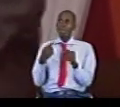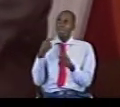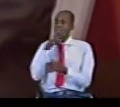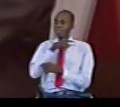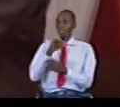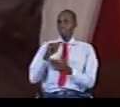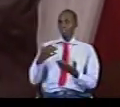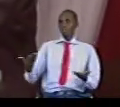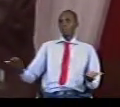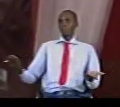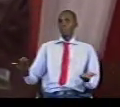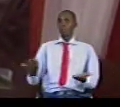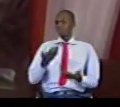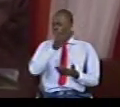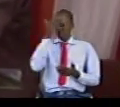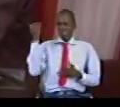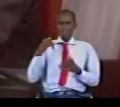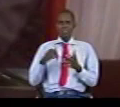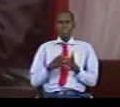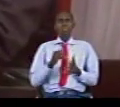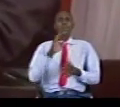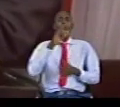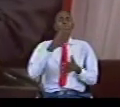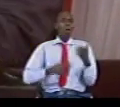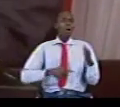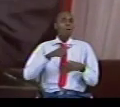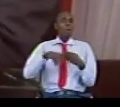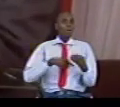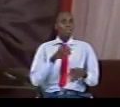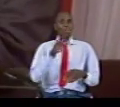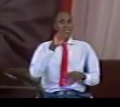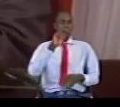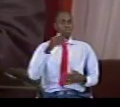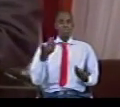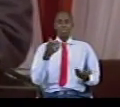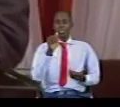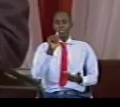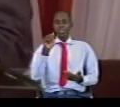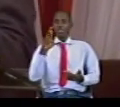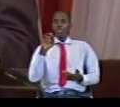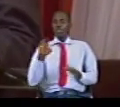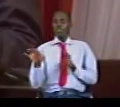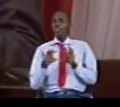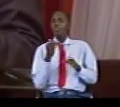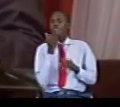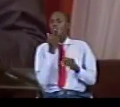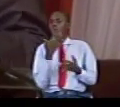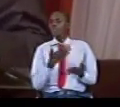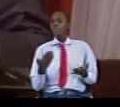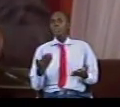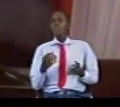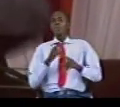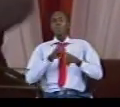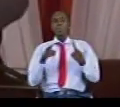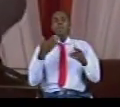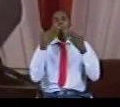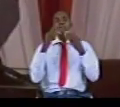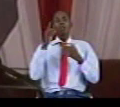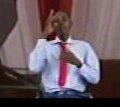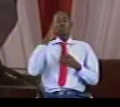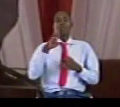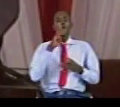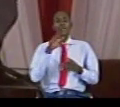that. After all, look at Aaron, look at what he did. But thank God, you are not measured by the purity, by